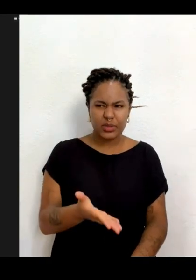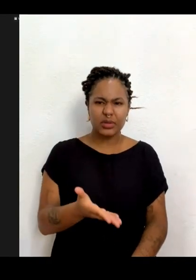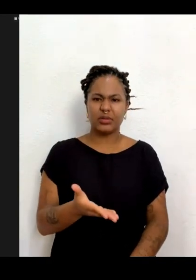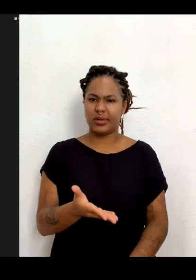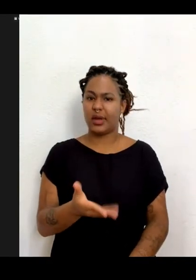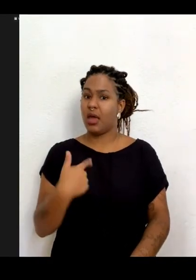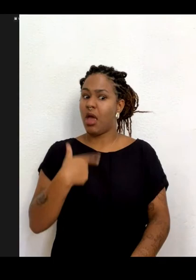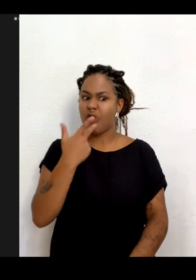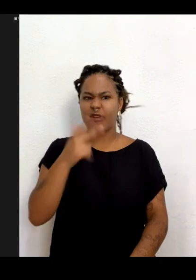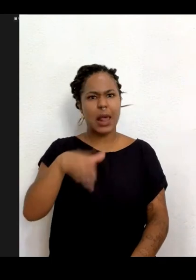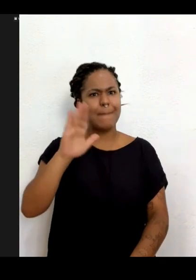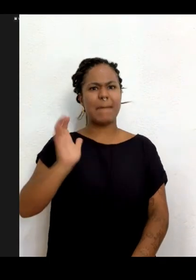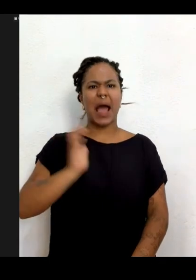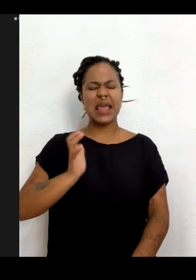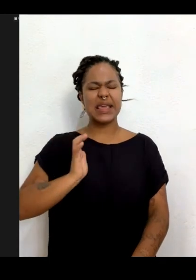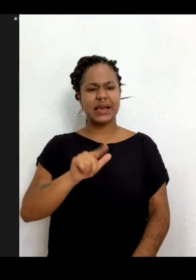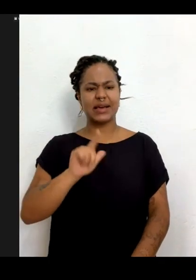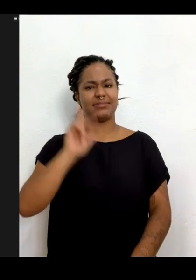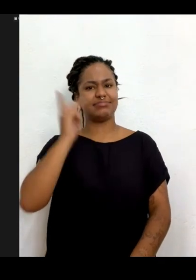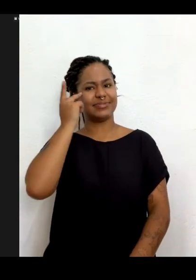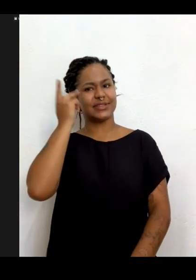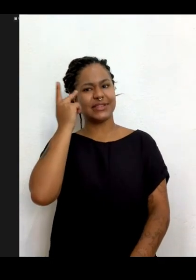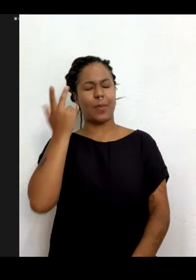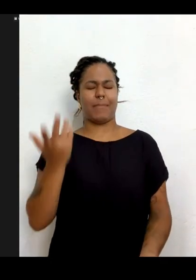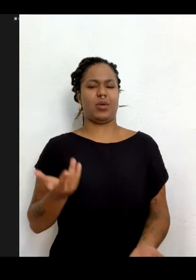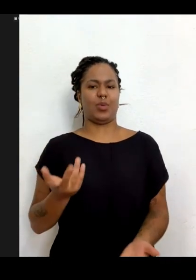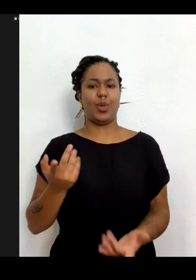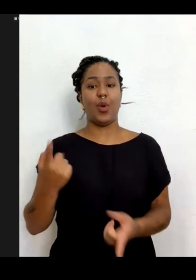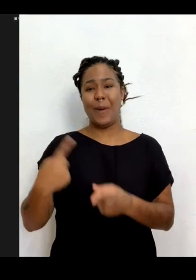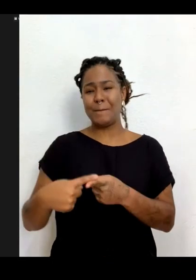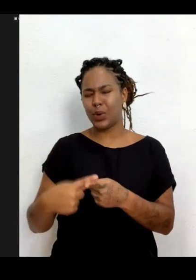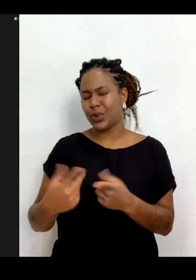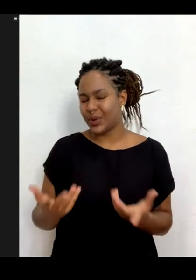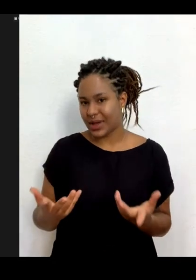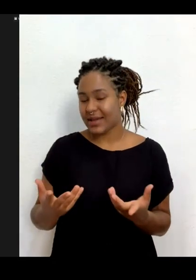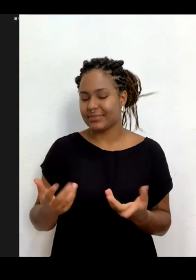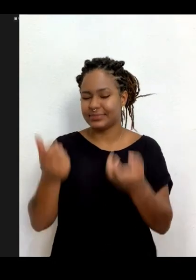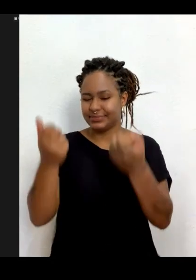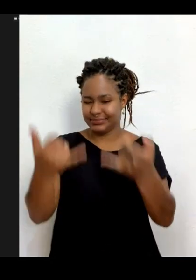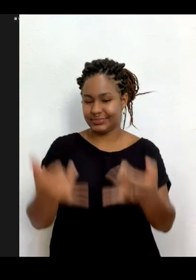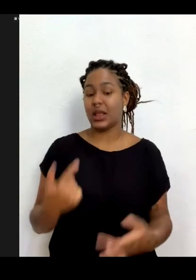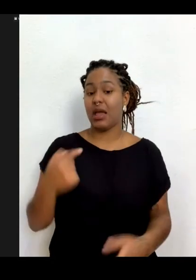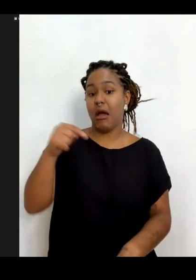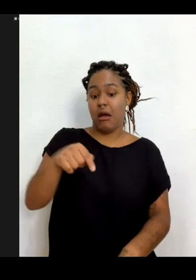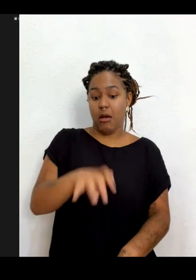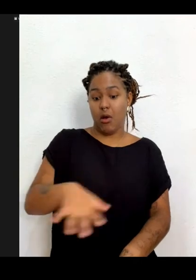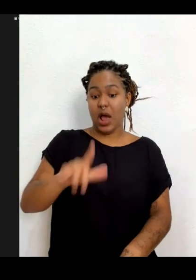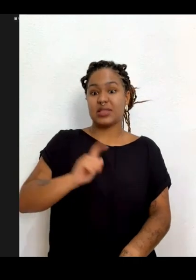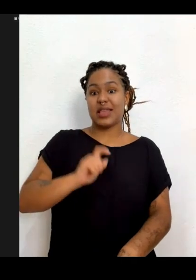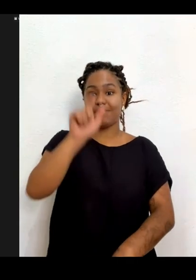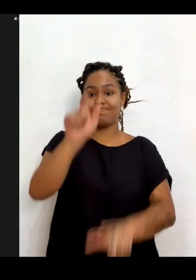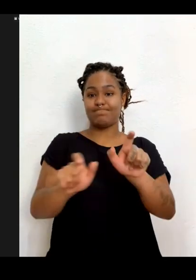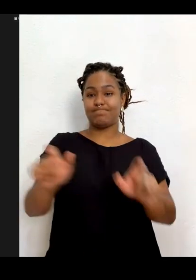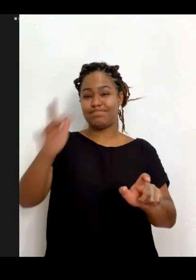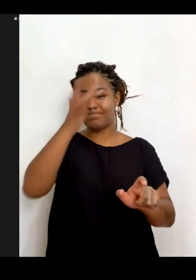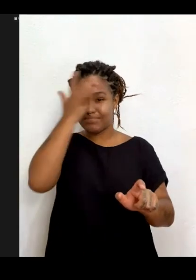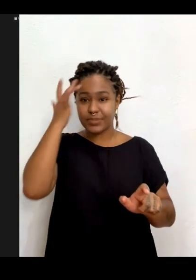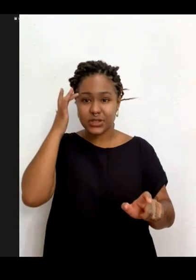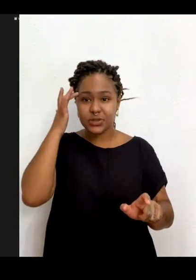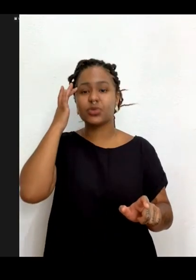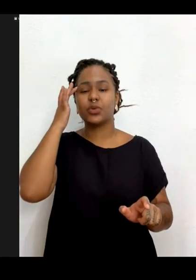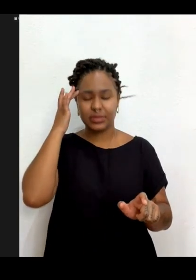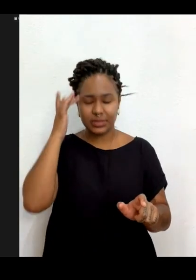Sao Paulo Stamos Gente naste